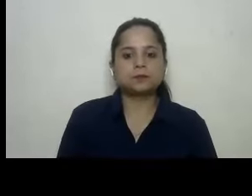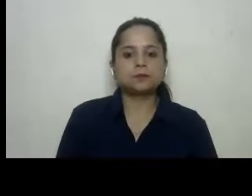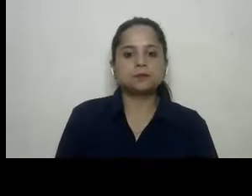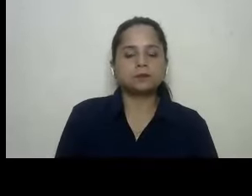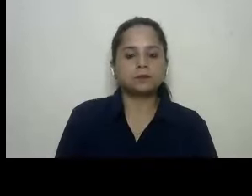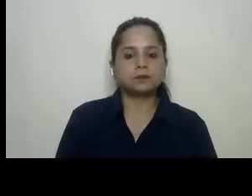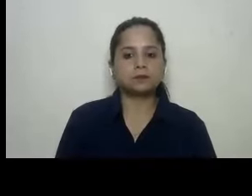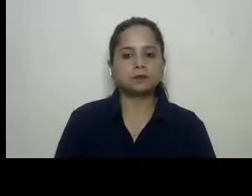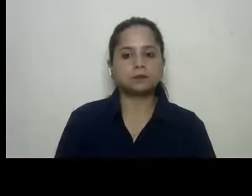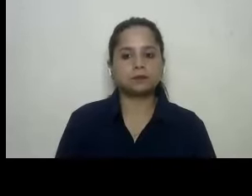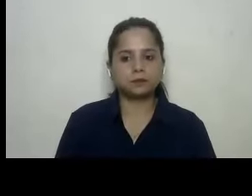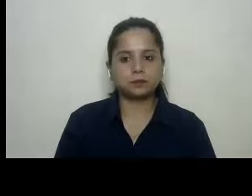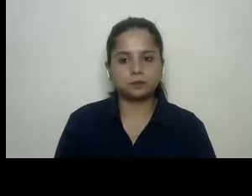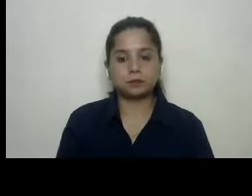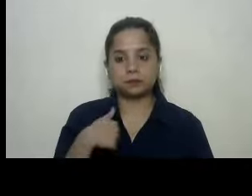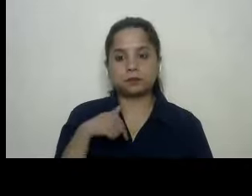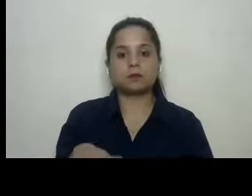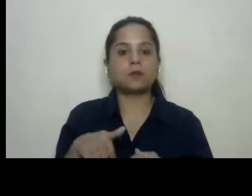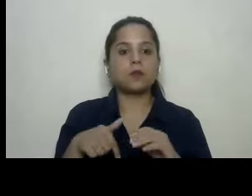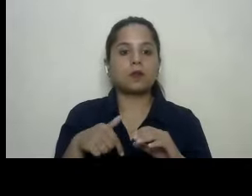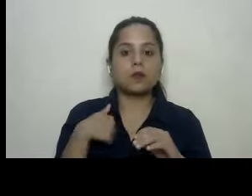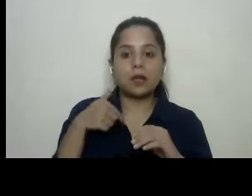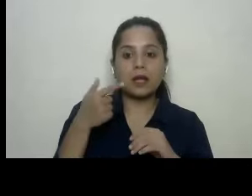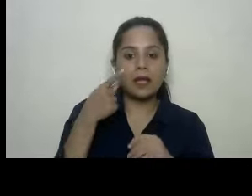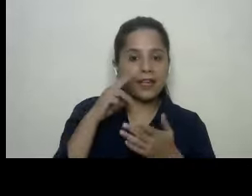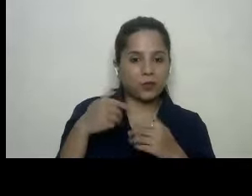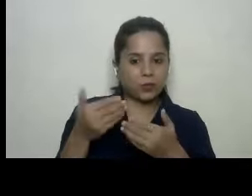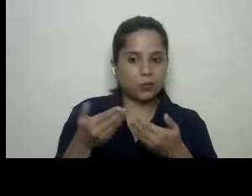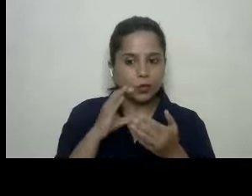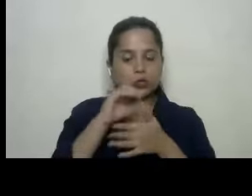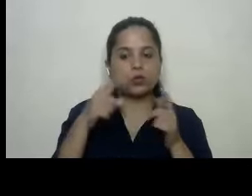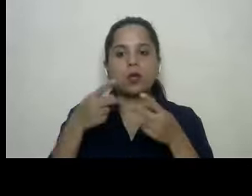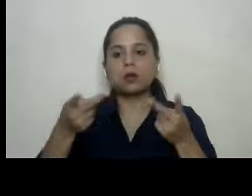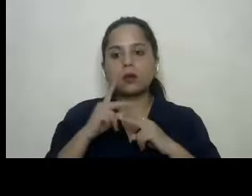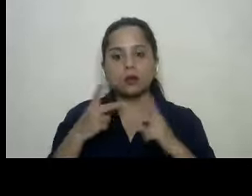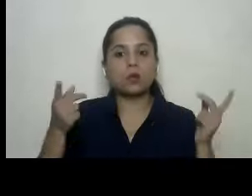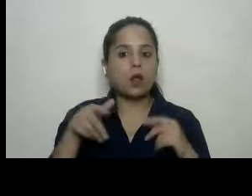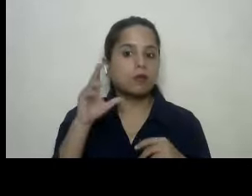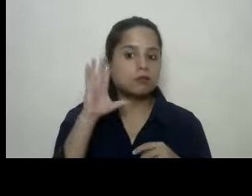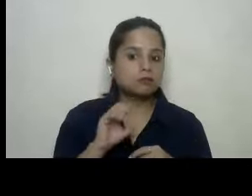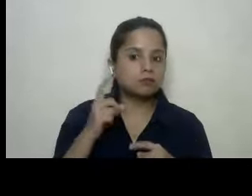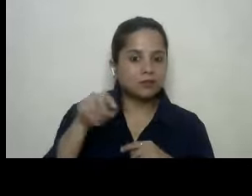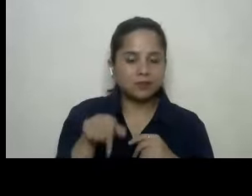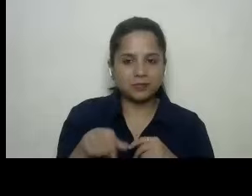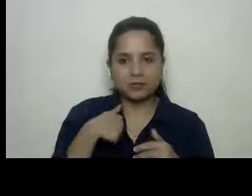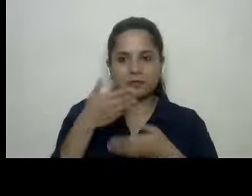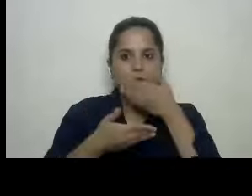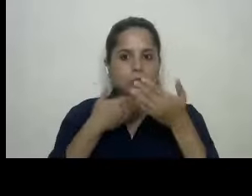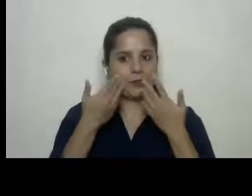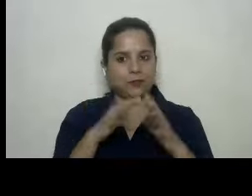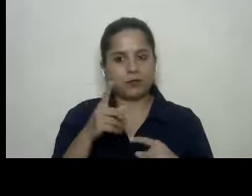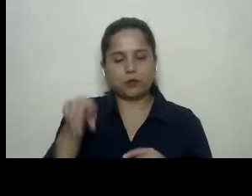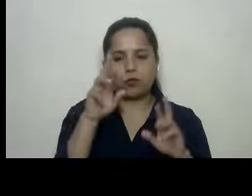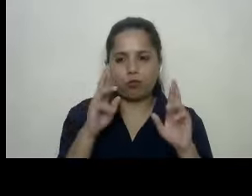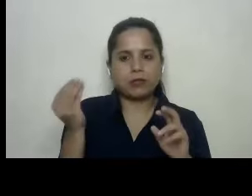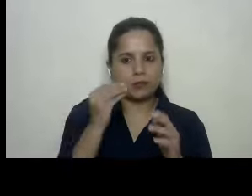yeah. So I would invite at least chat responses on whatever you have heard so far. I'm sure that there was